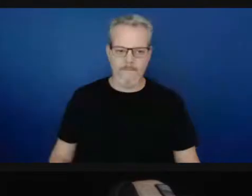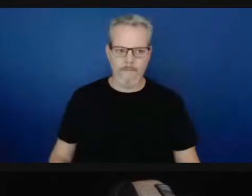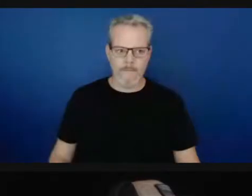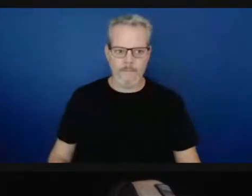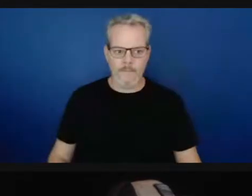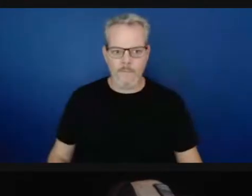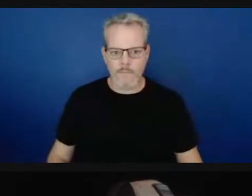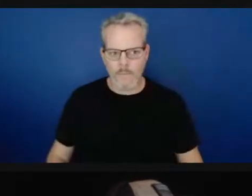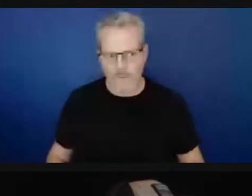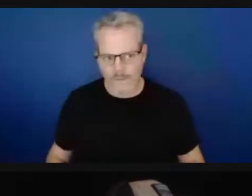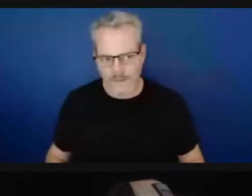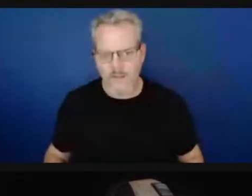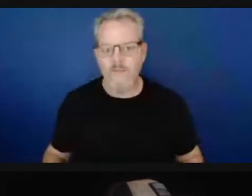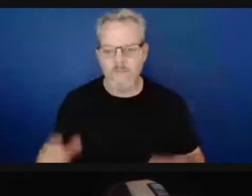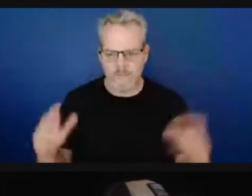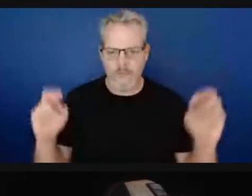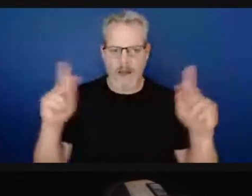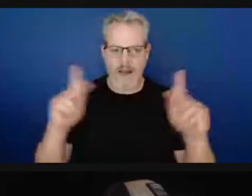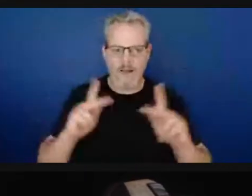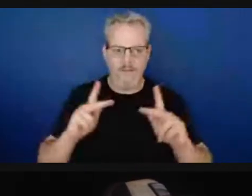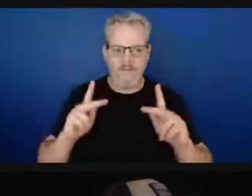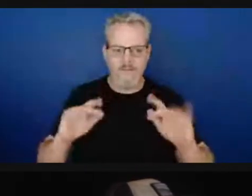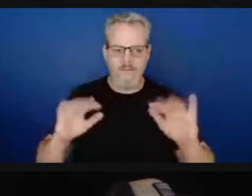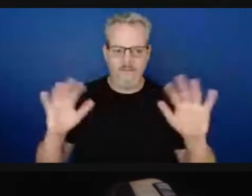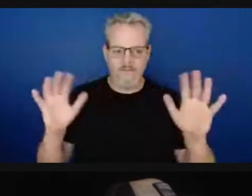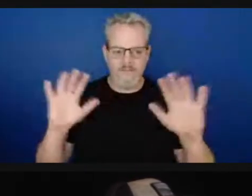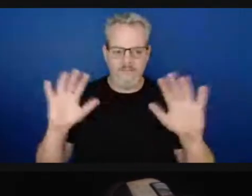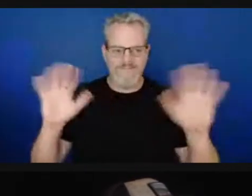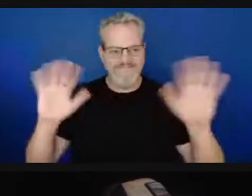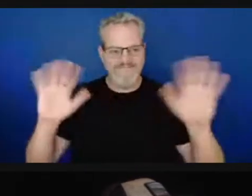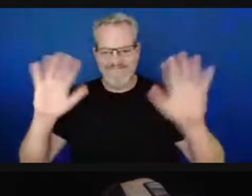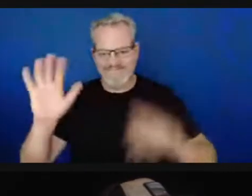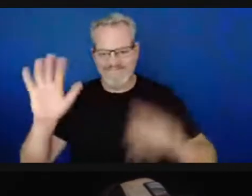have happened. There we go, he's back.